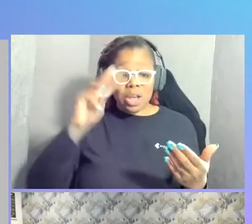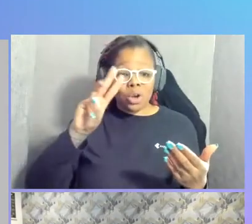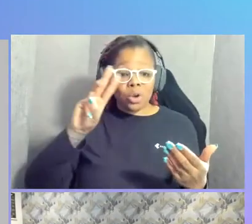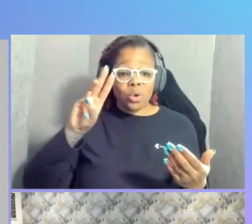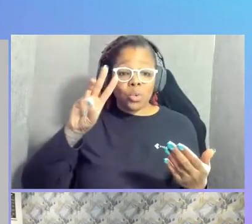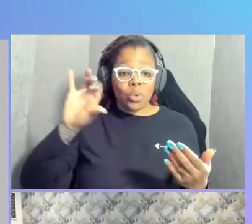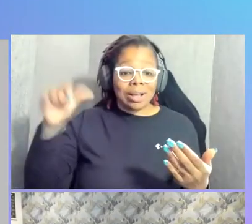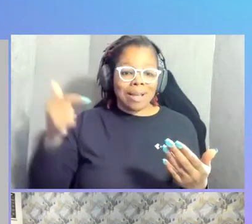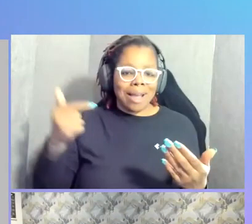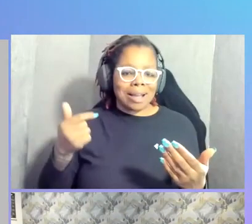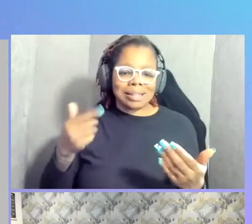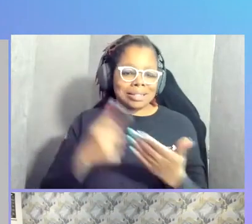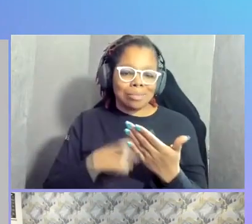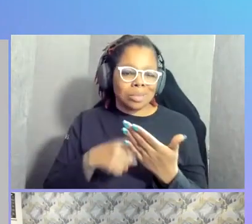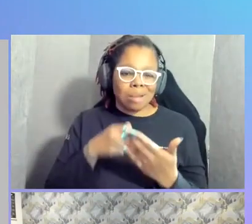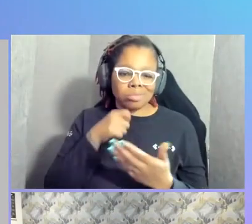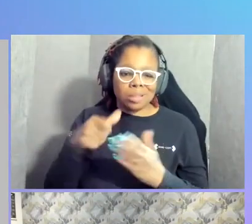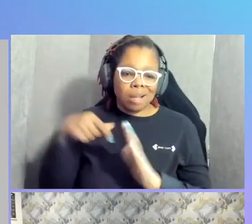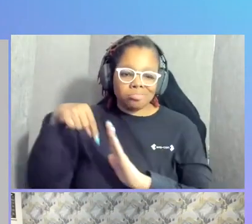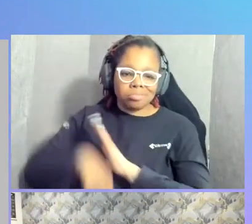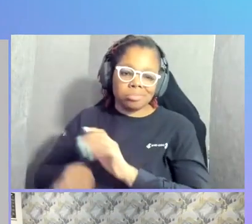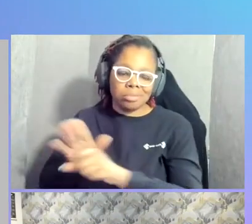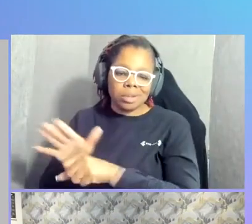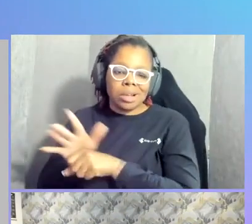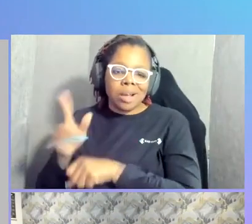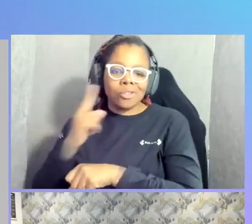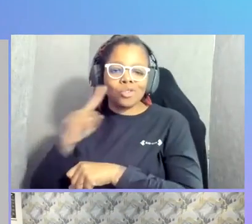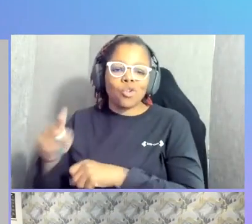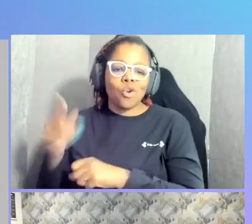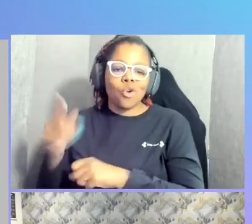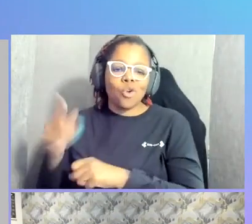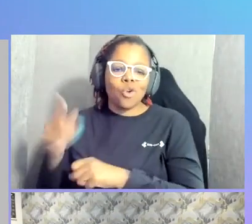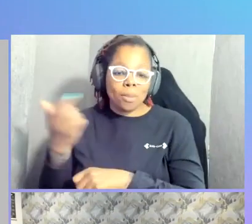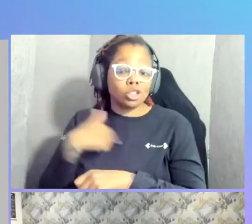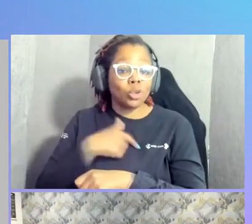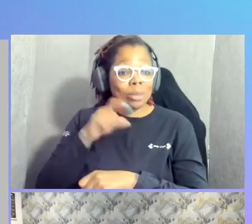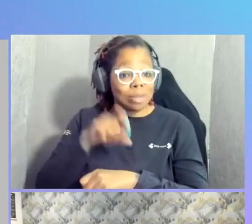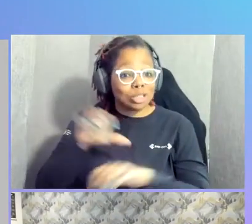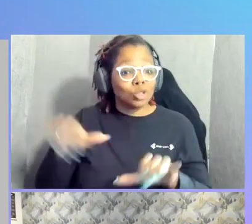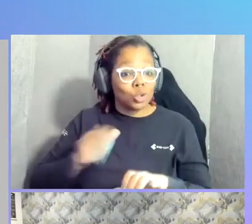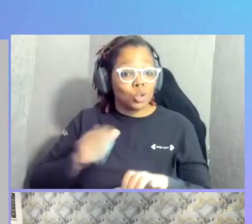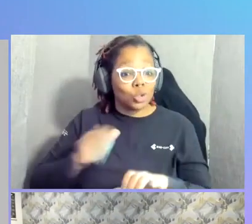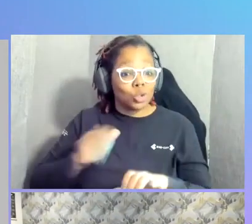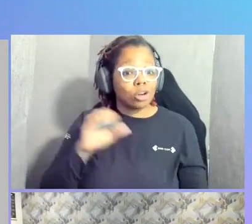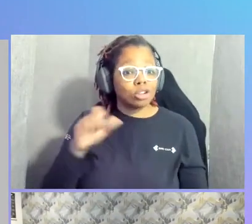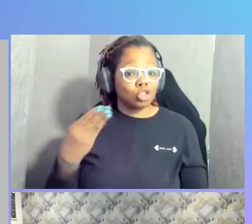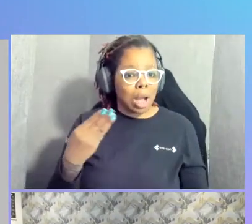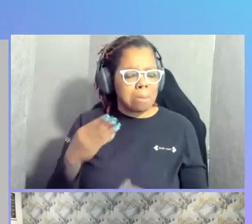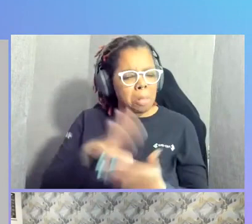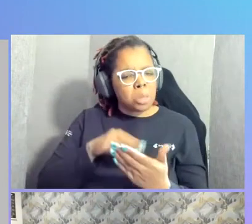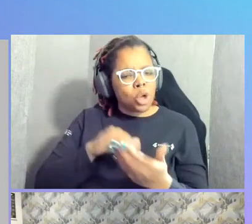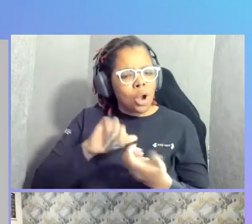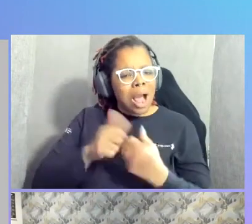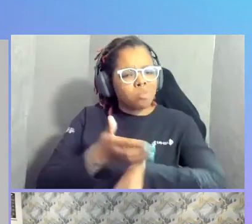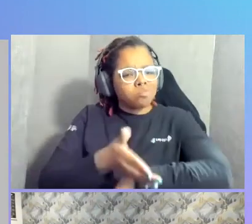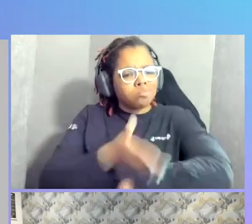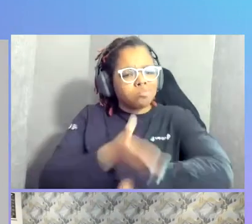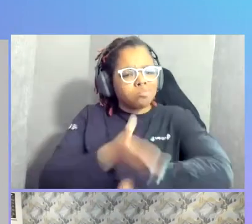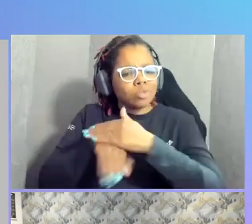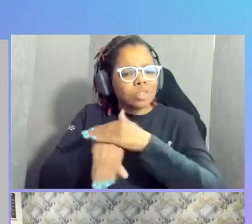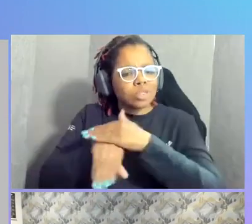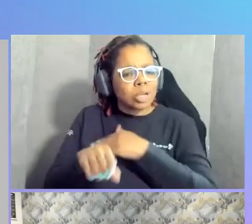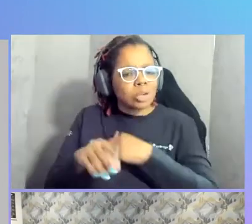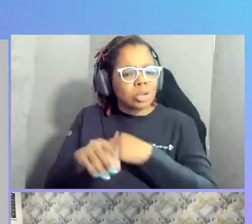very comprehensive on the mobile side. So we got to do our job and learn how can we make experience better? How can we go